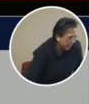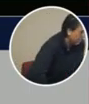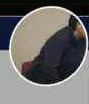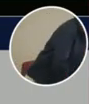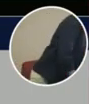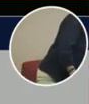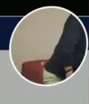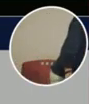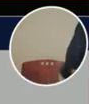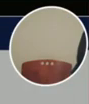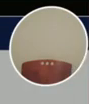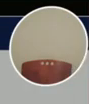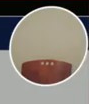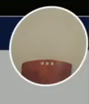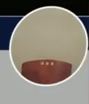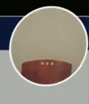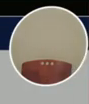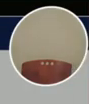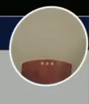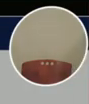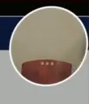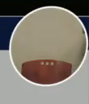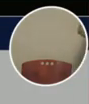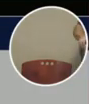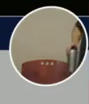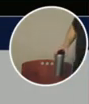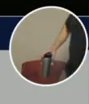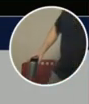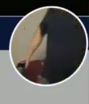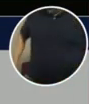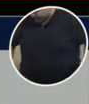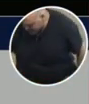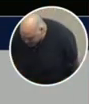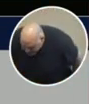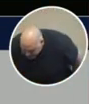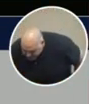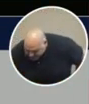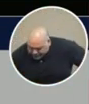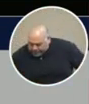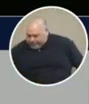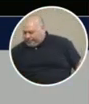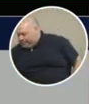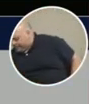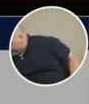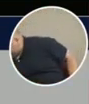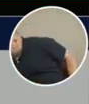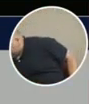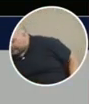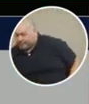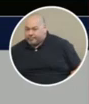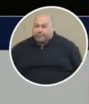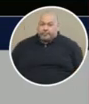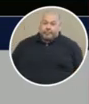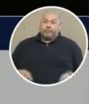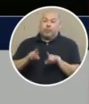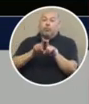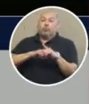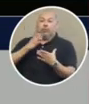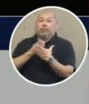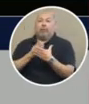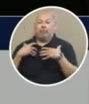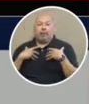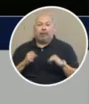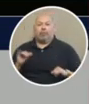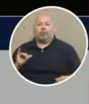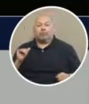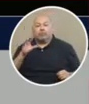concerns. And because of the fact that we're responding to what COVID-19 has done, not only to our public health, but also to our economic health as